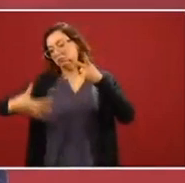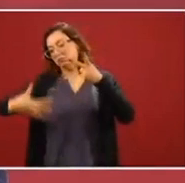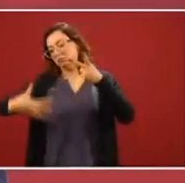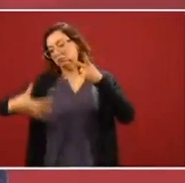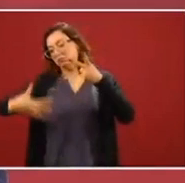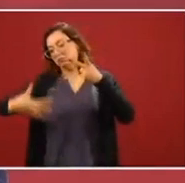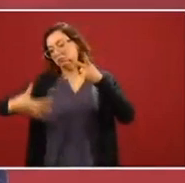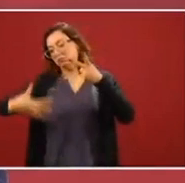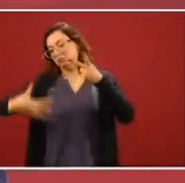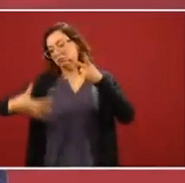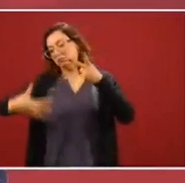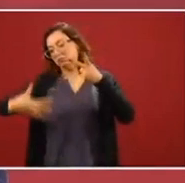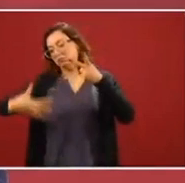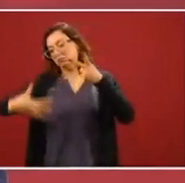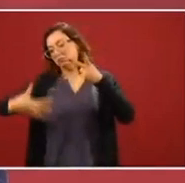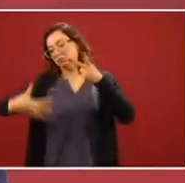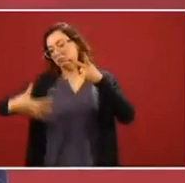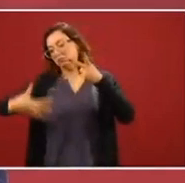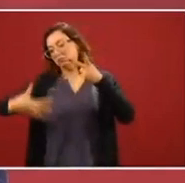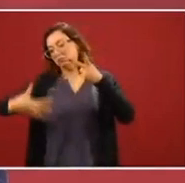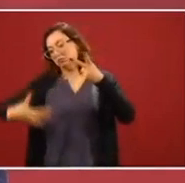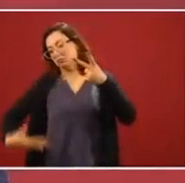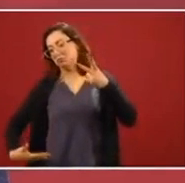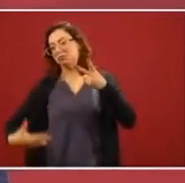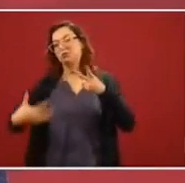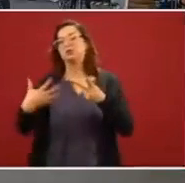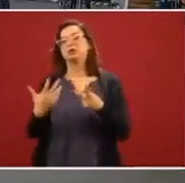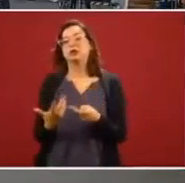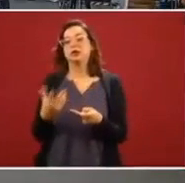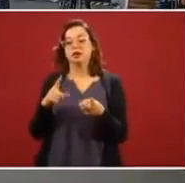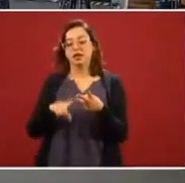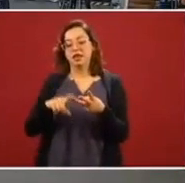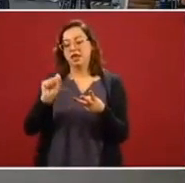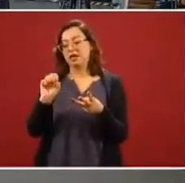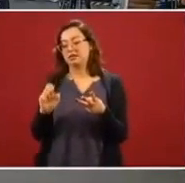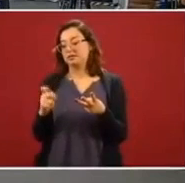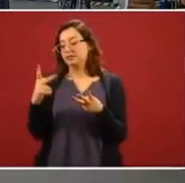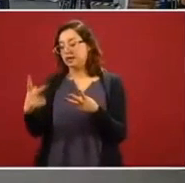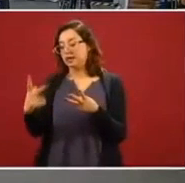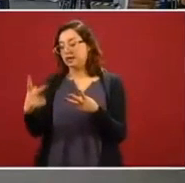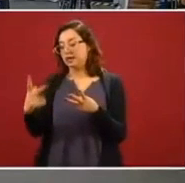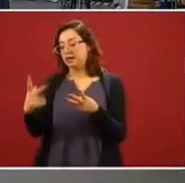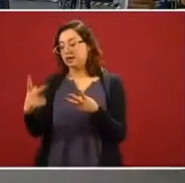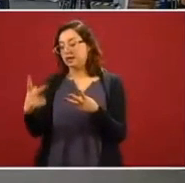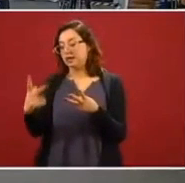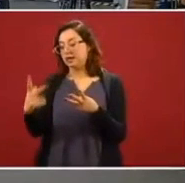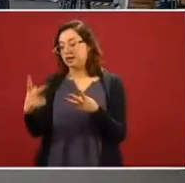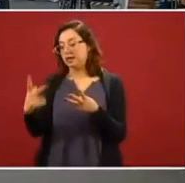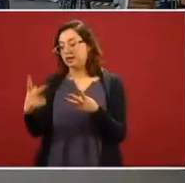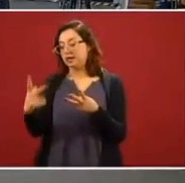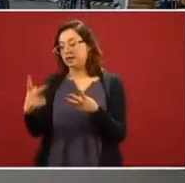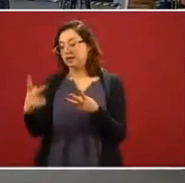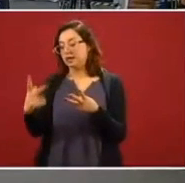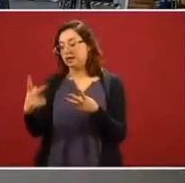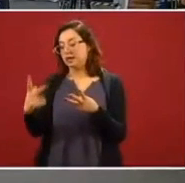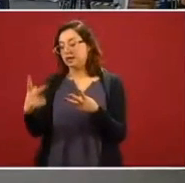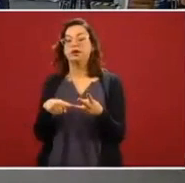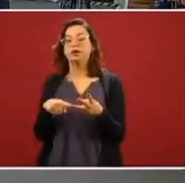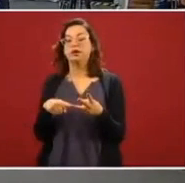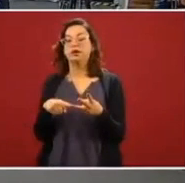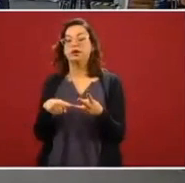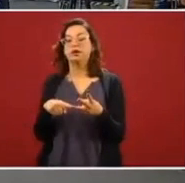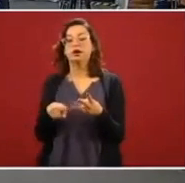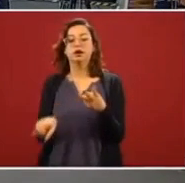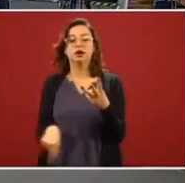working together with CIPINA, which is very ample, con la CEP y con una serie de with CEP and with a series